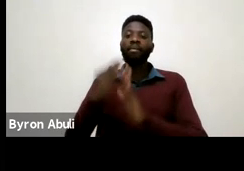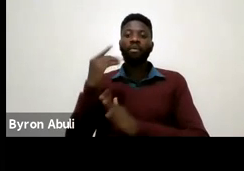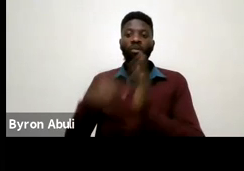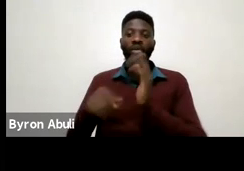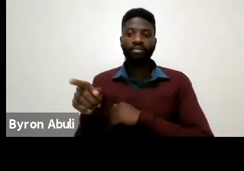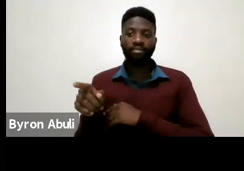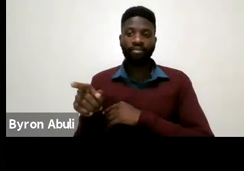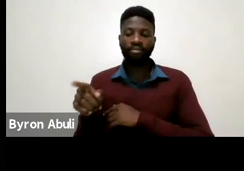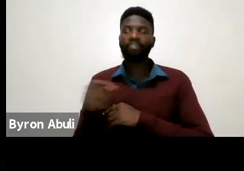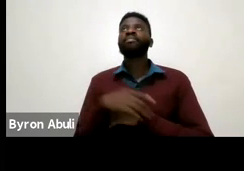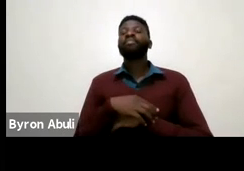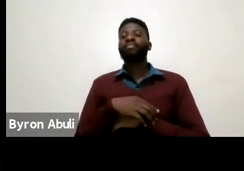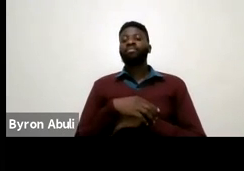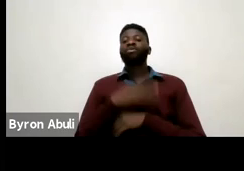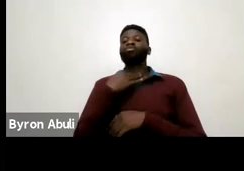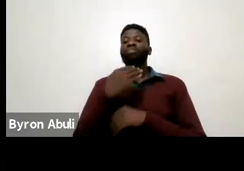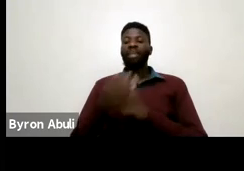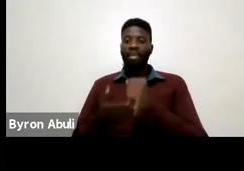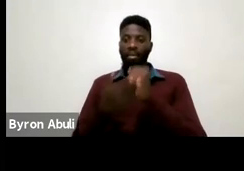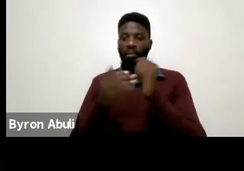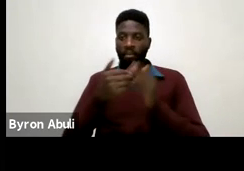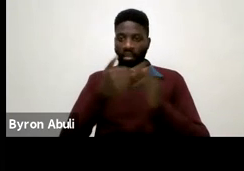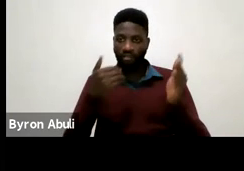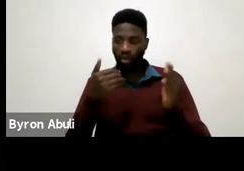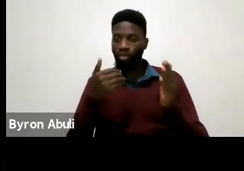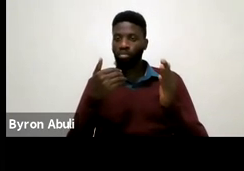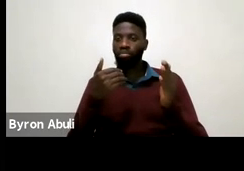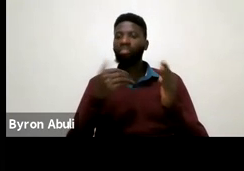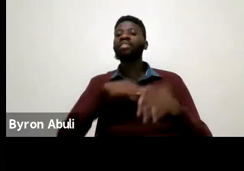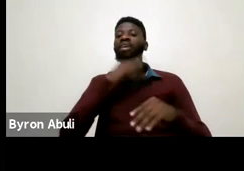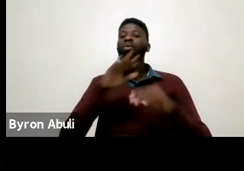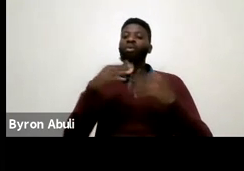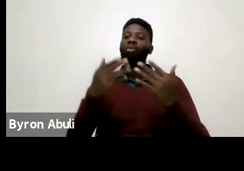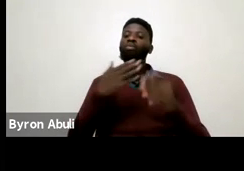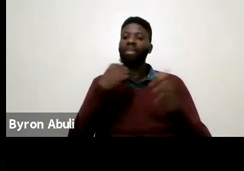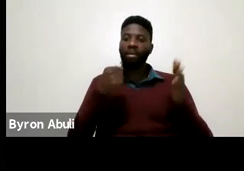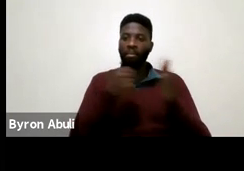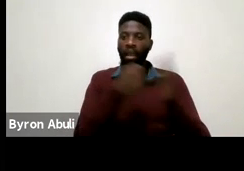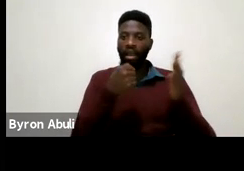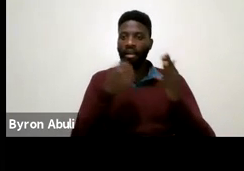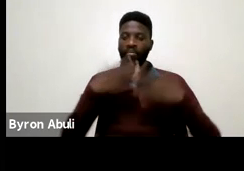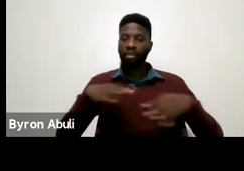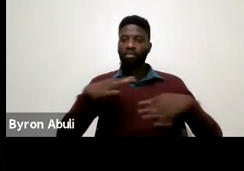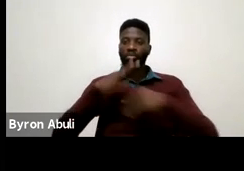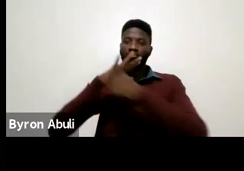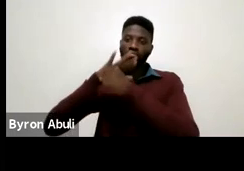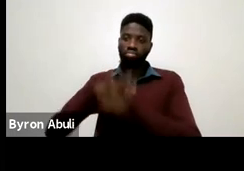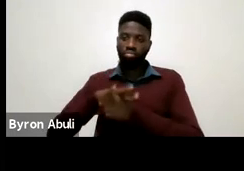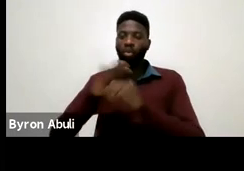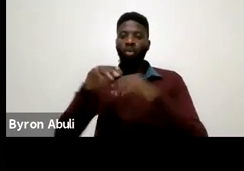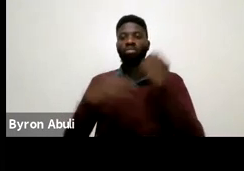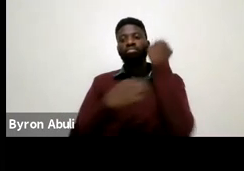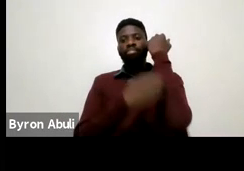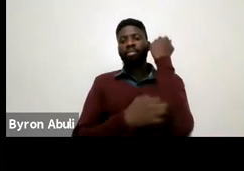Somebody wants to inspire before they expire, or somebody wants to impact the vulnerable and the underserved. What kind of person is that?